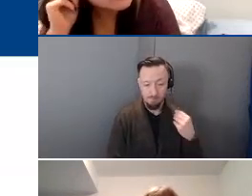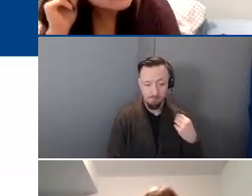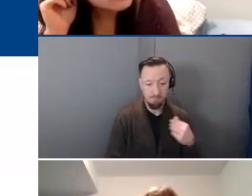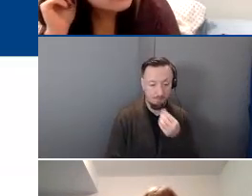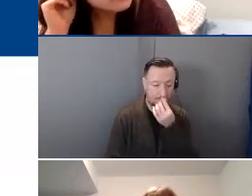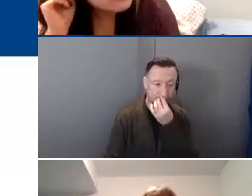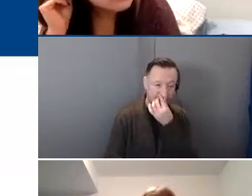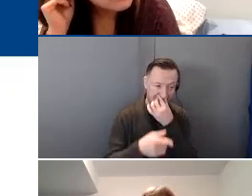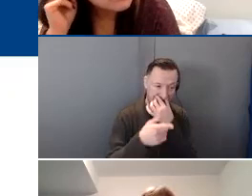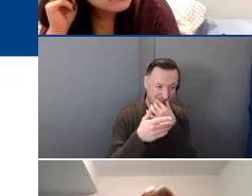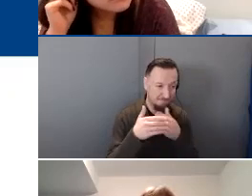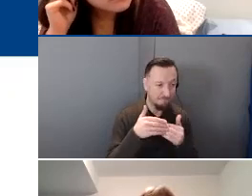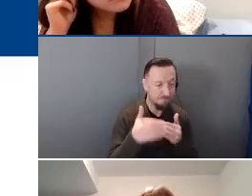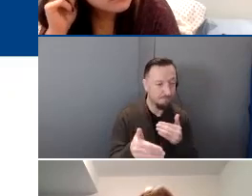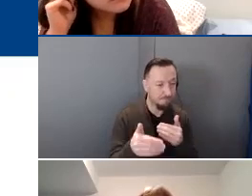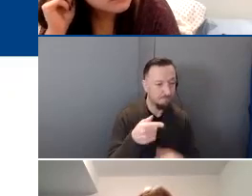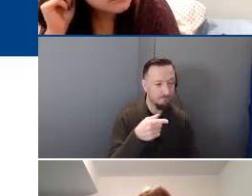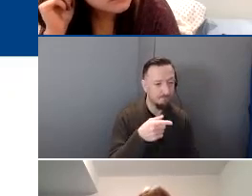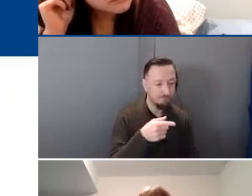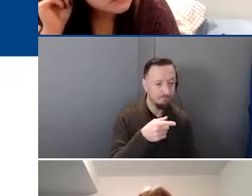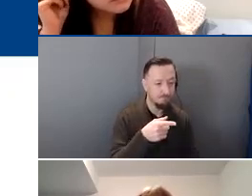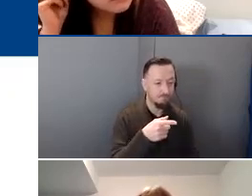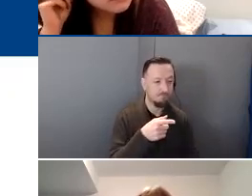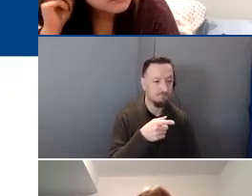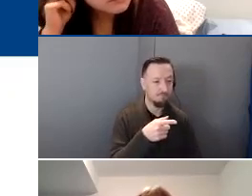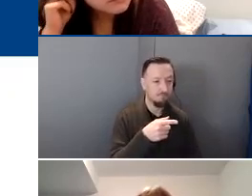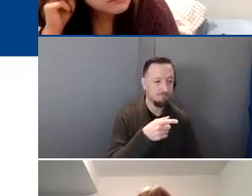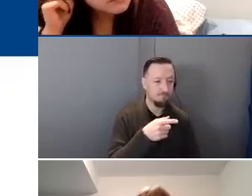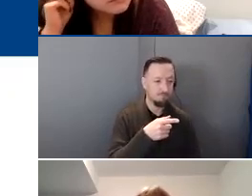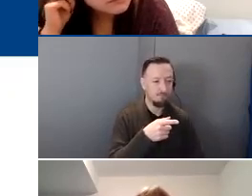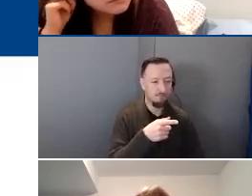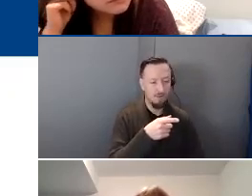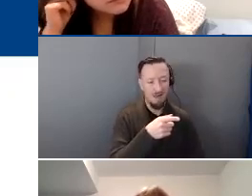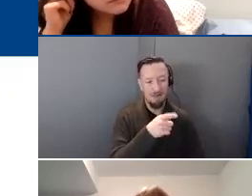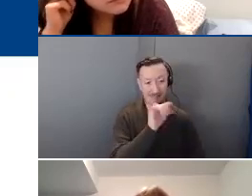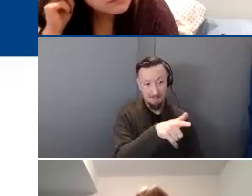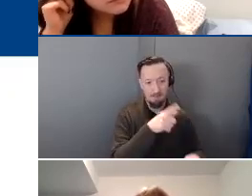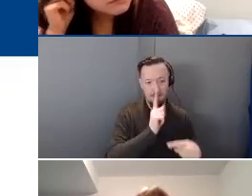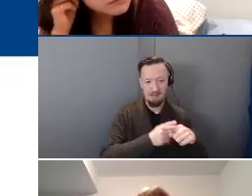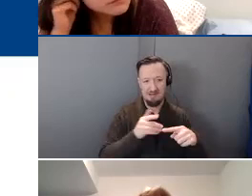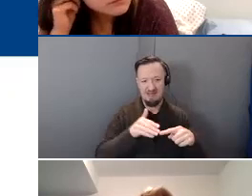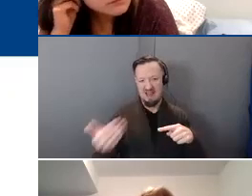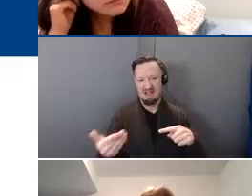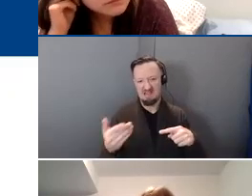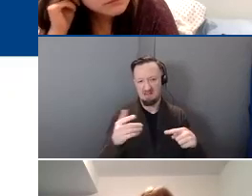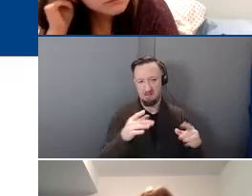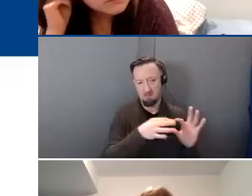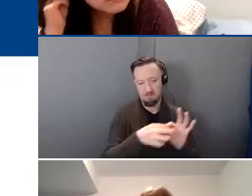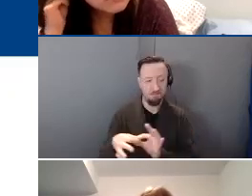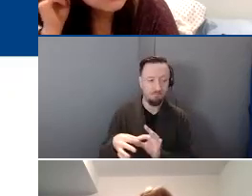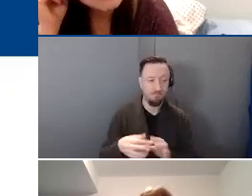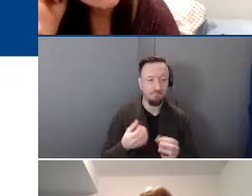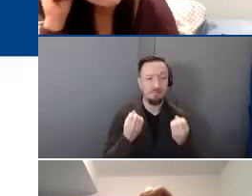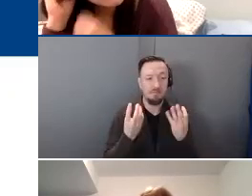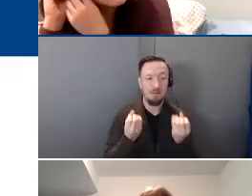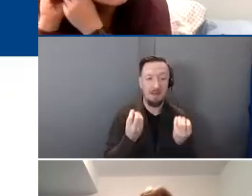And the next new code, and this is actually continued on to the next slide as well. So lots of new codes